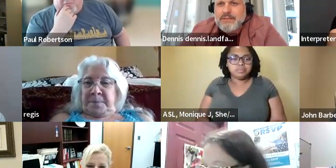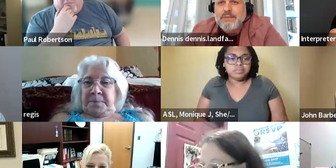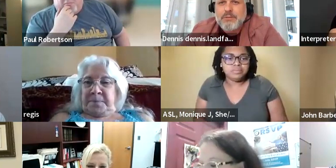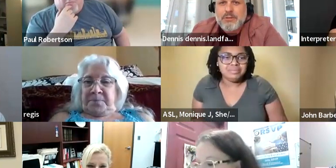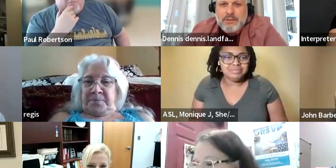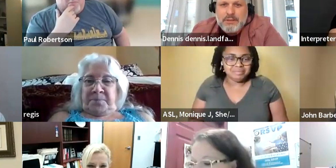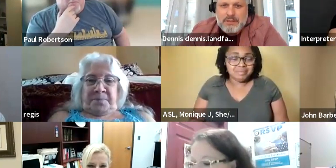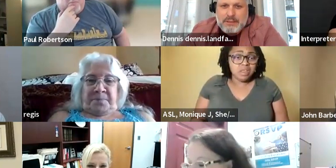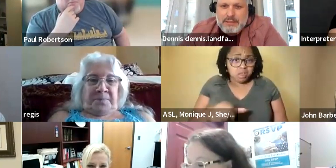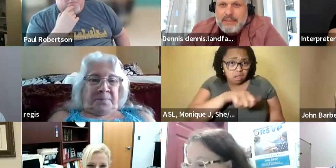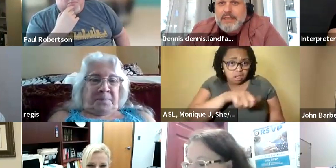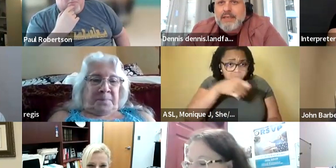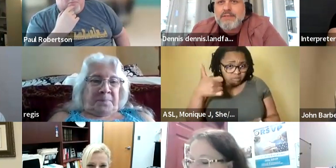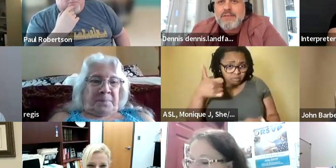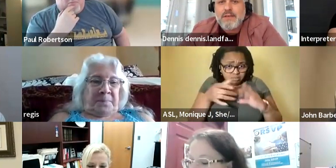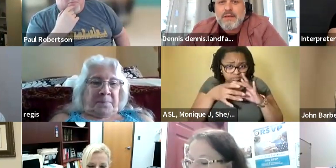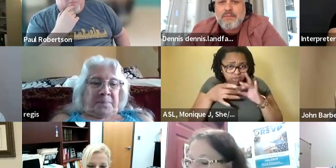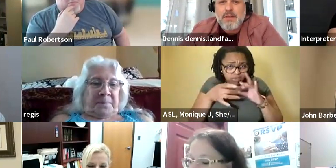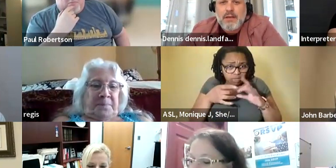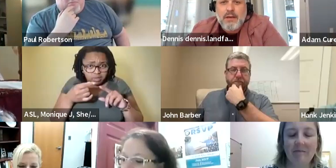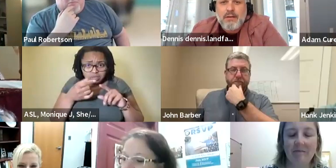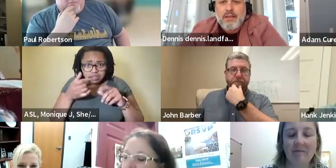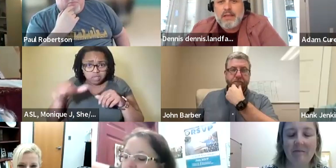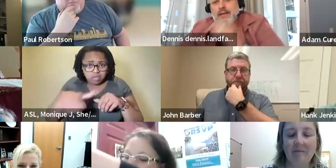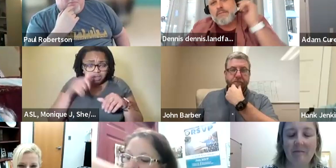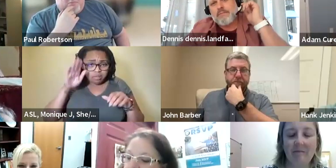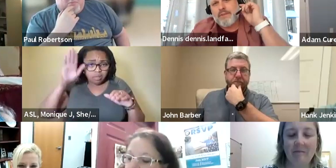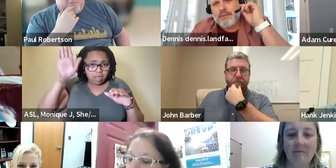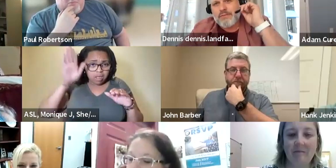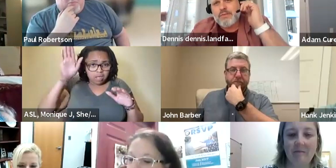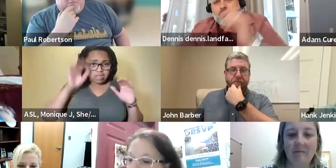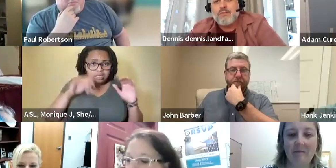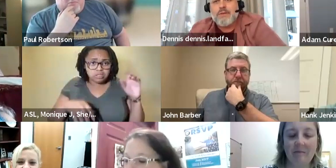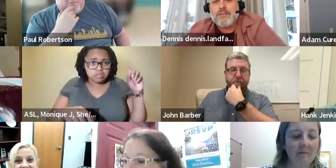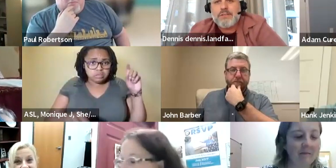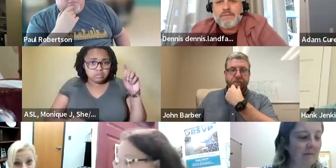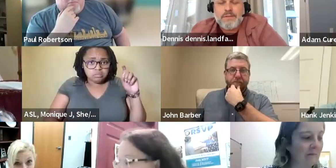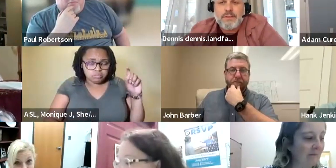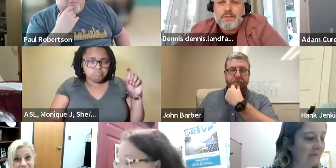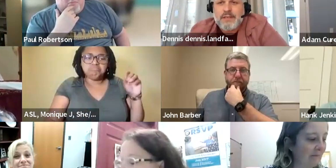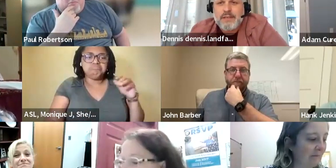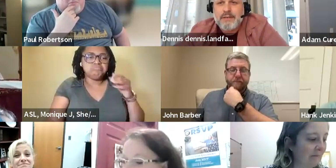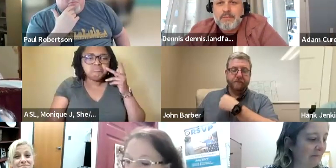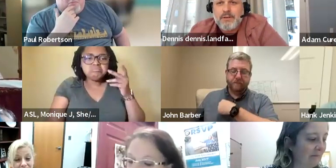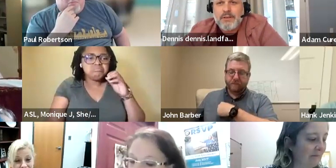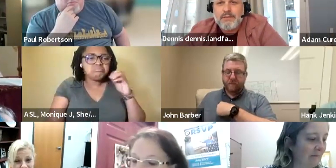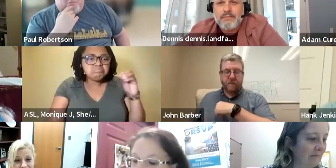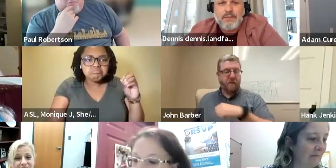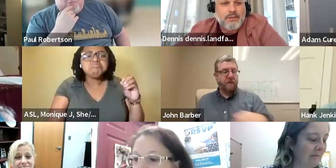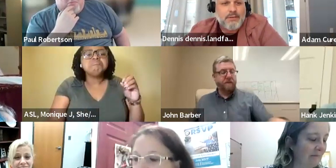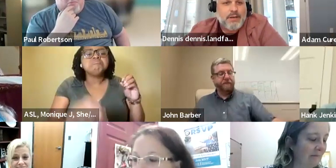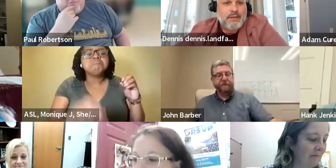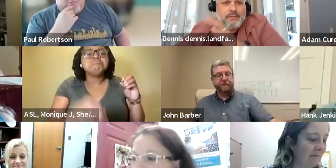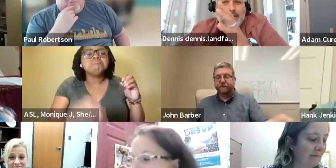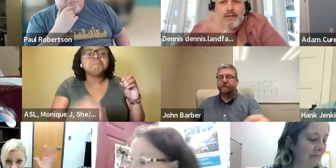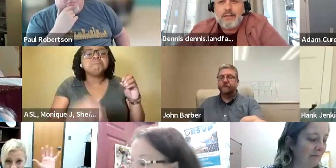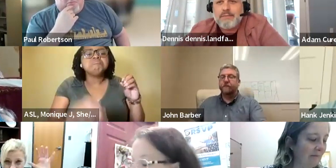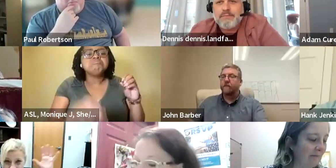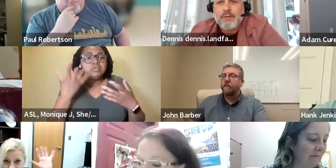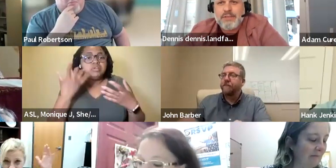I don't see any more hands up. Well, Adam, thank you so much for your time. What a